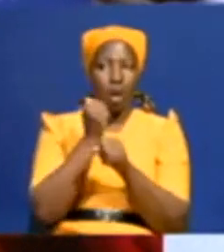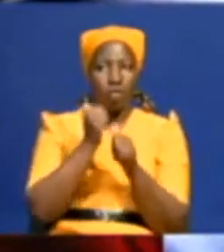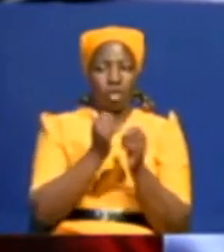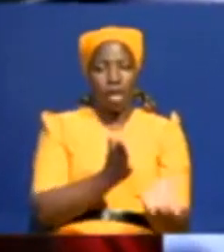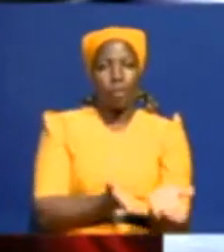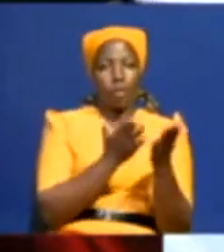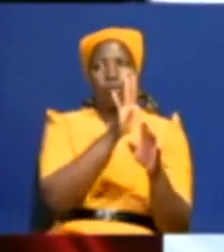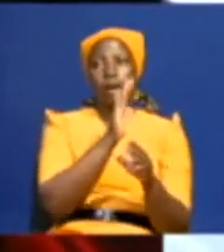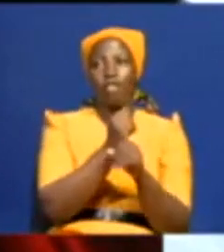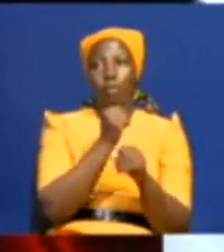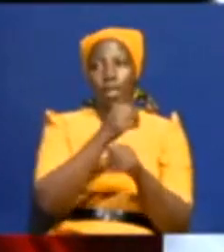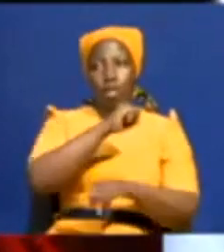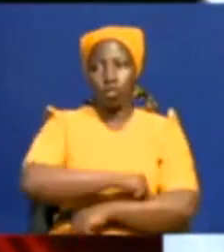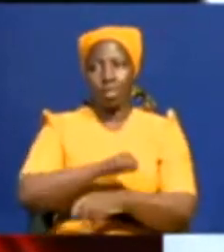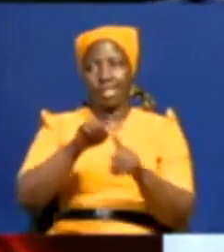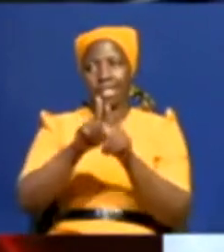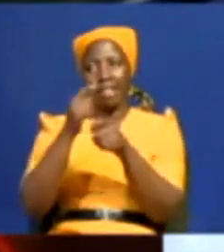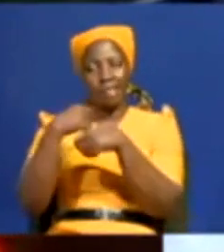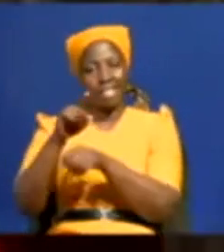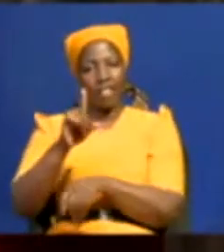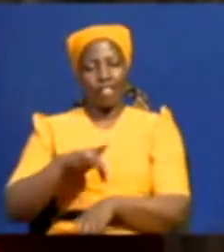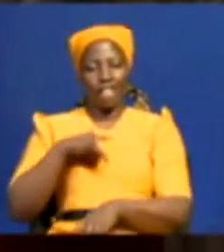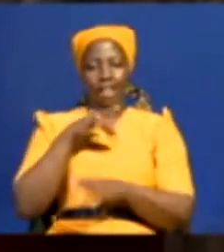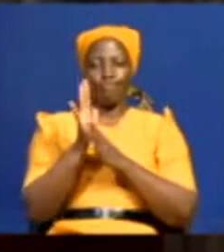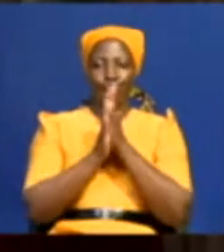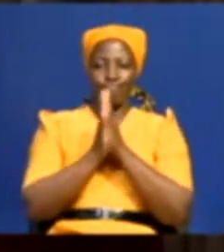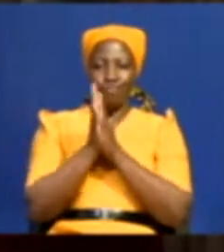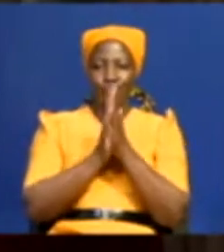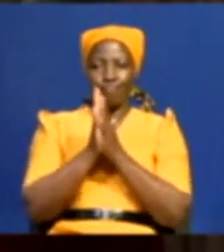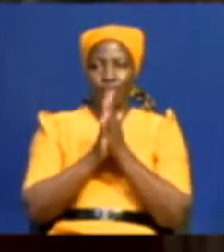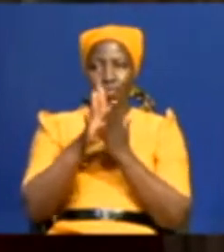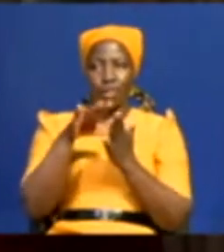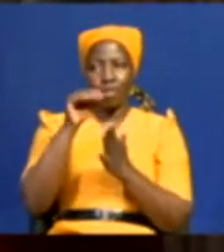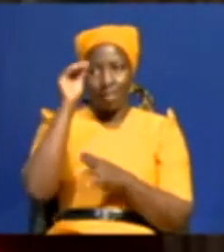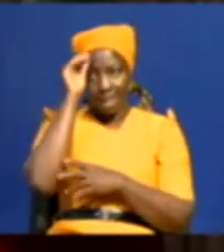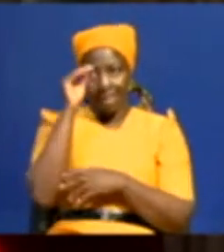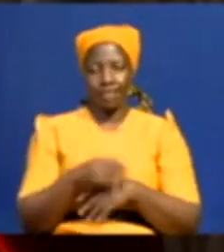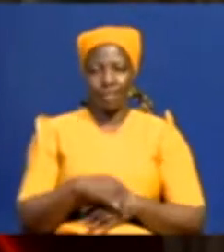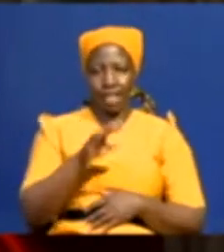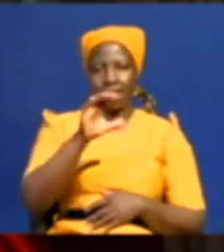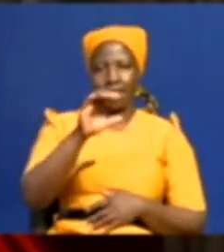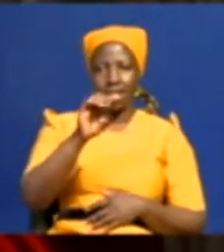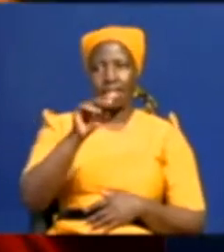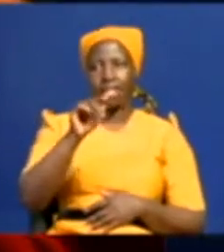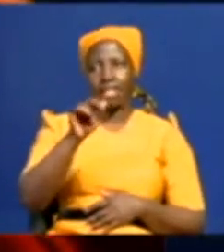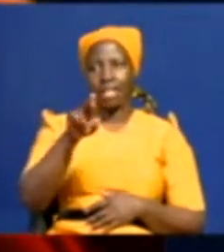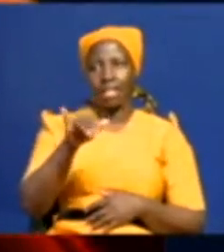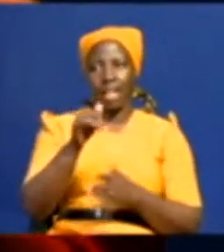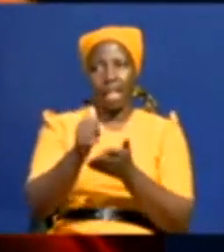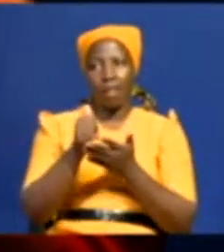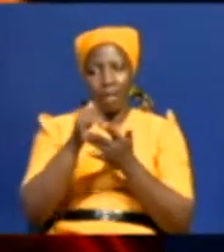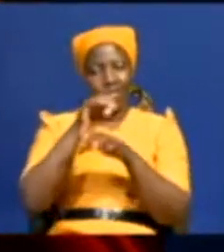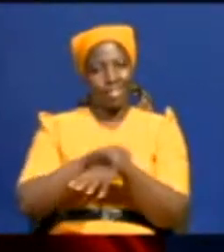school, but also boosted her morale for learning. Century Tech has helped me to get better grades nowadays. Before I